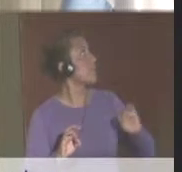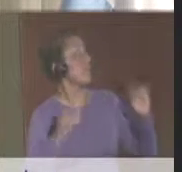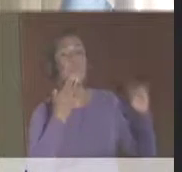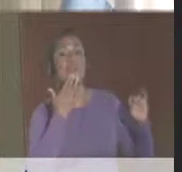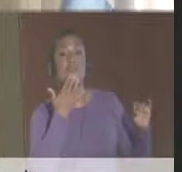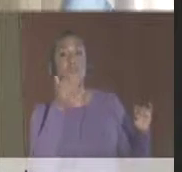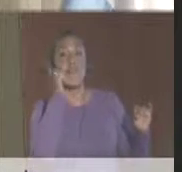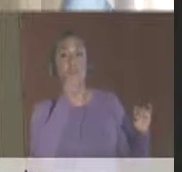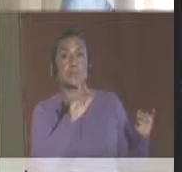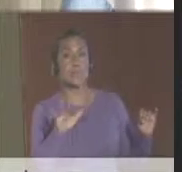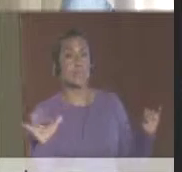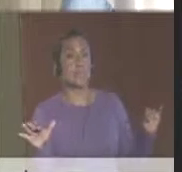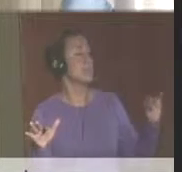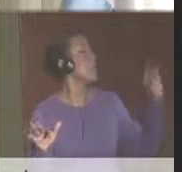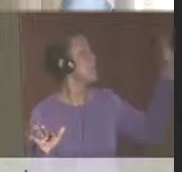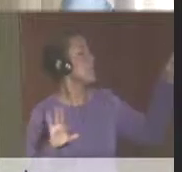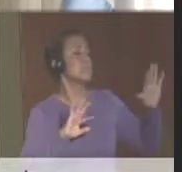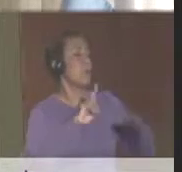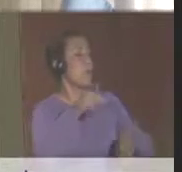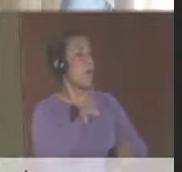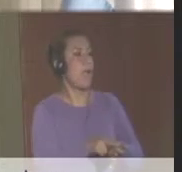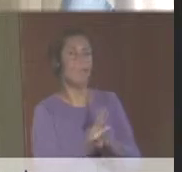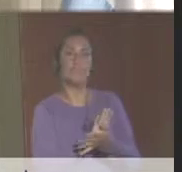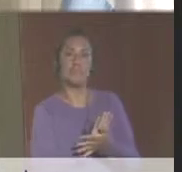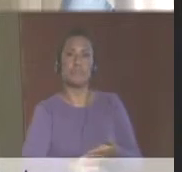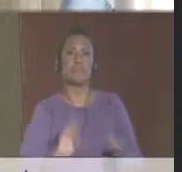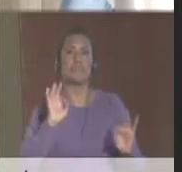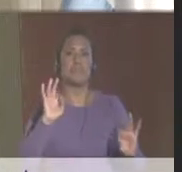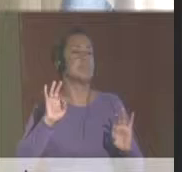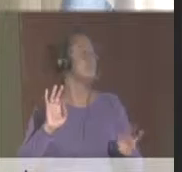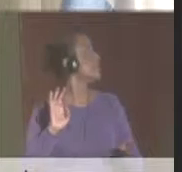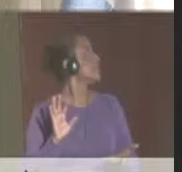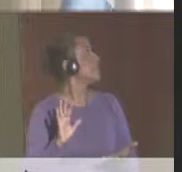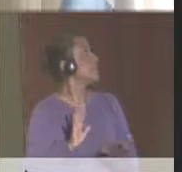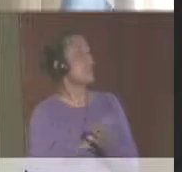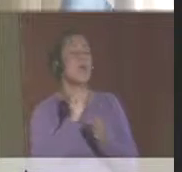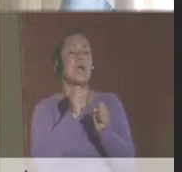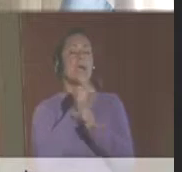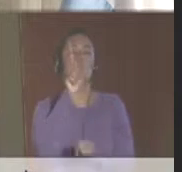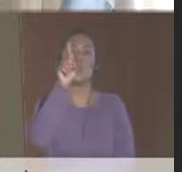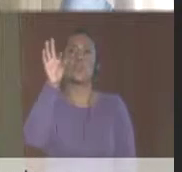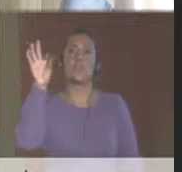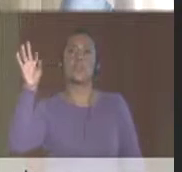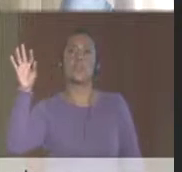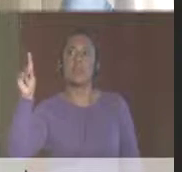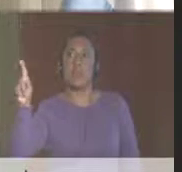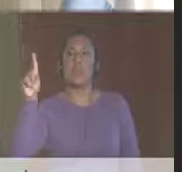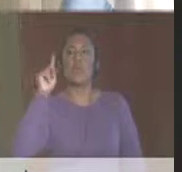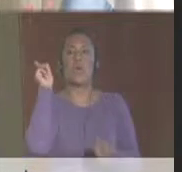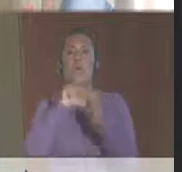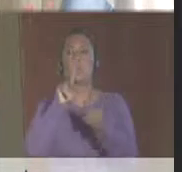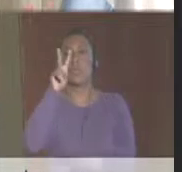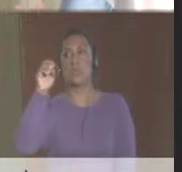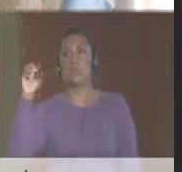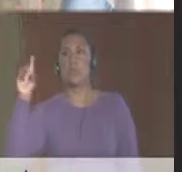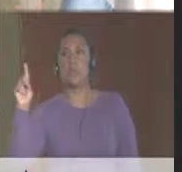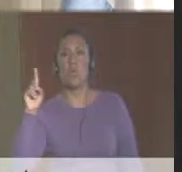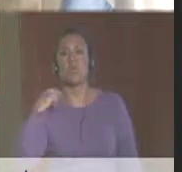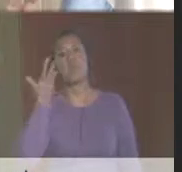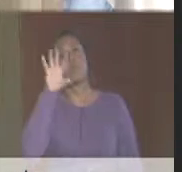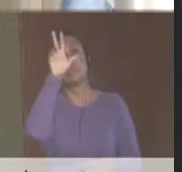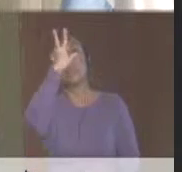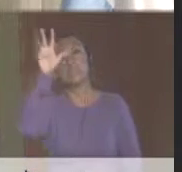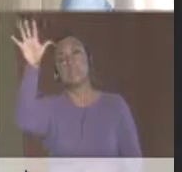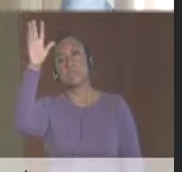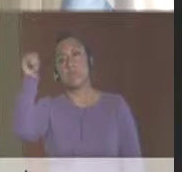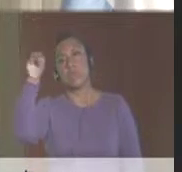therefore the other area, which is the east side of the city, is the least vulnerable city, part of the city. In 2001,